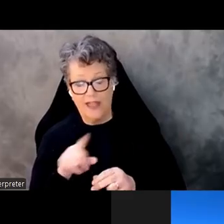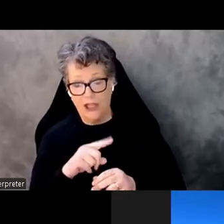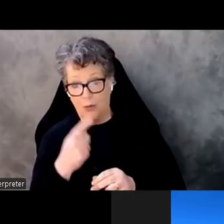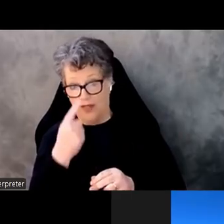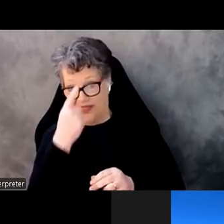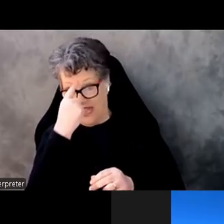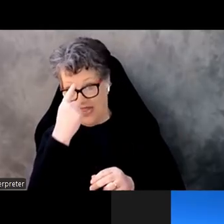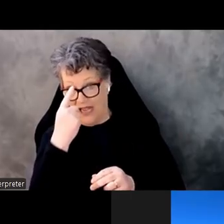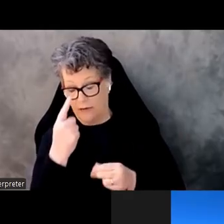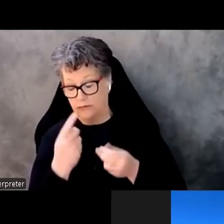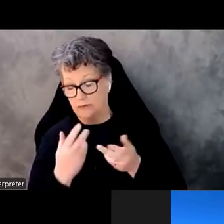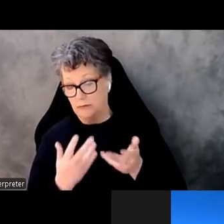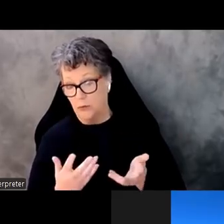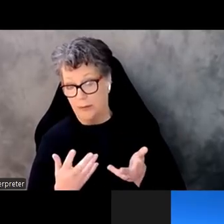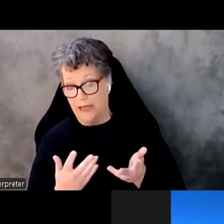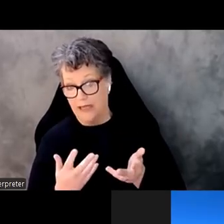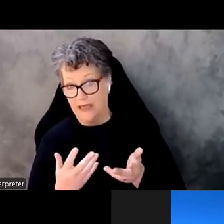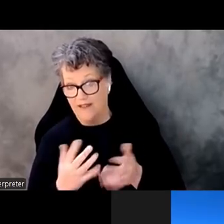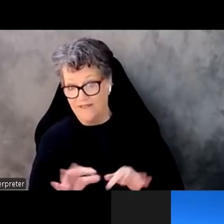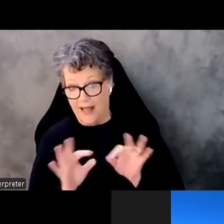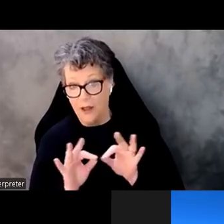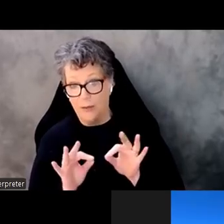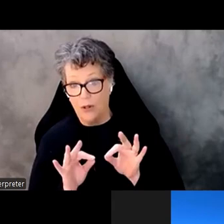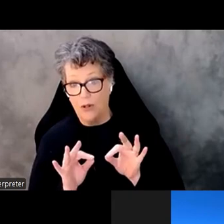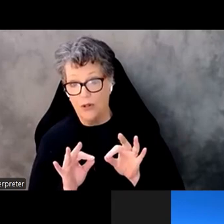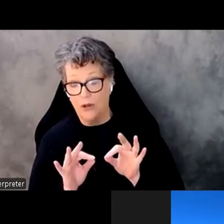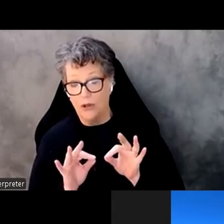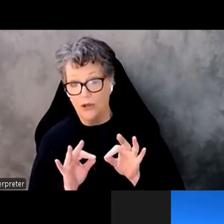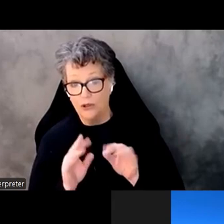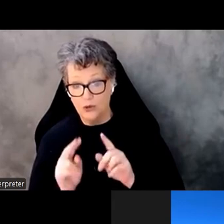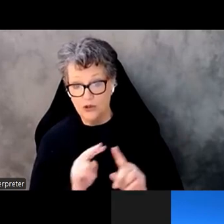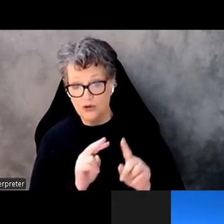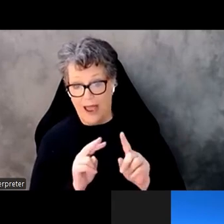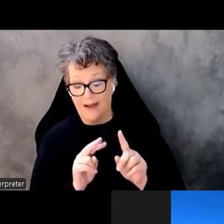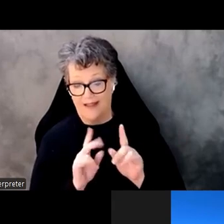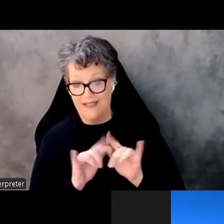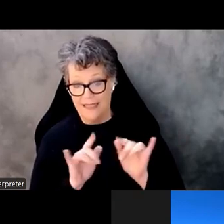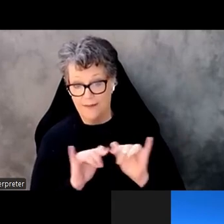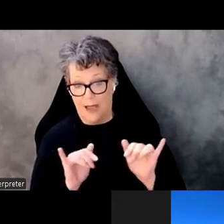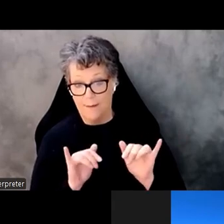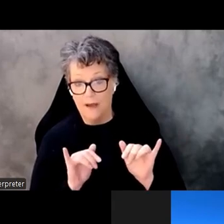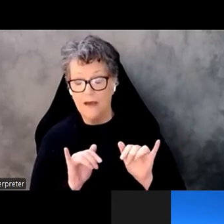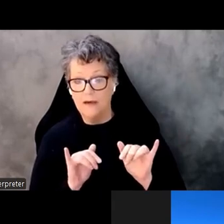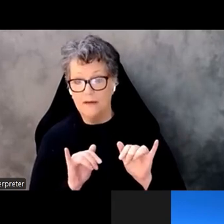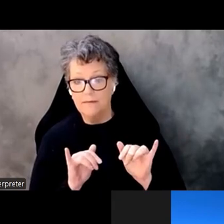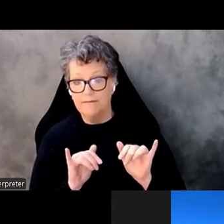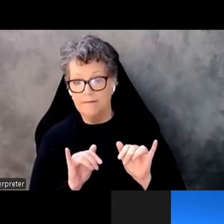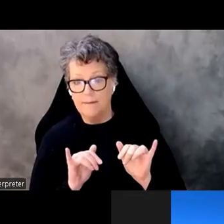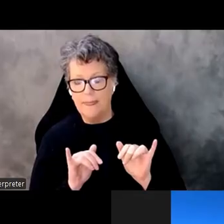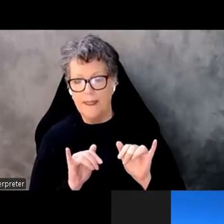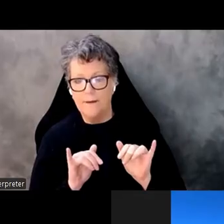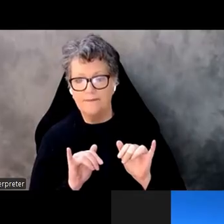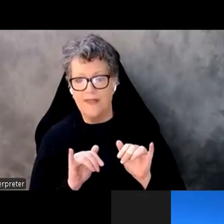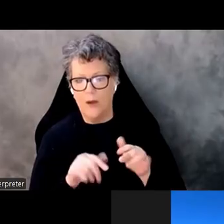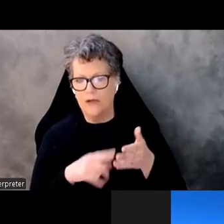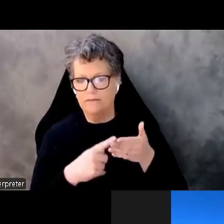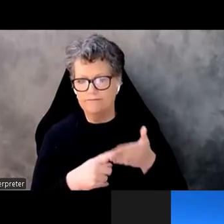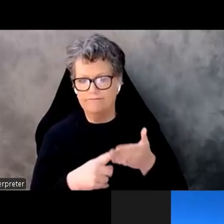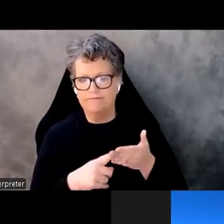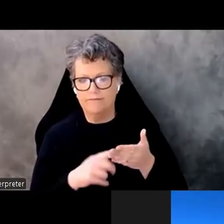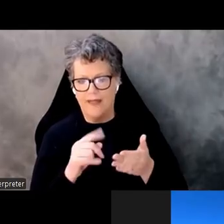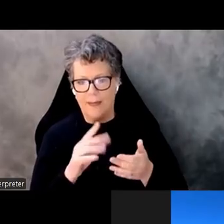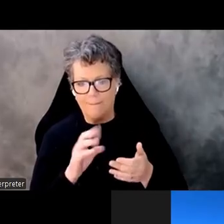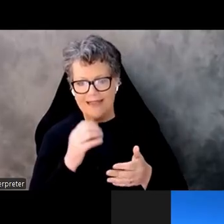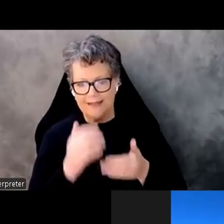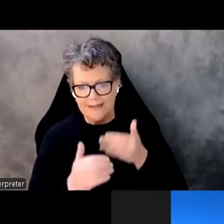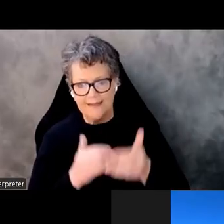be valuable to track simultaneously, that talk about the pace of the